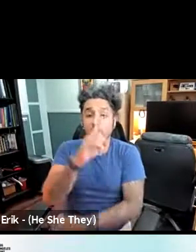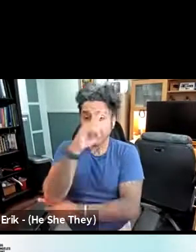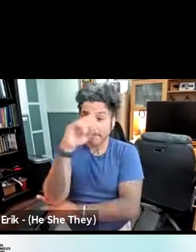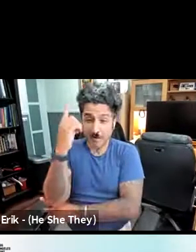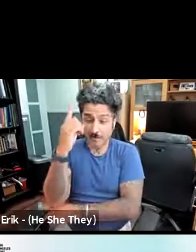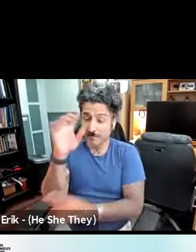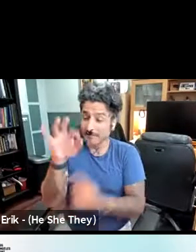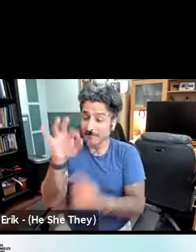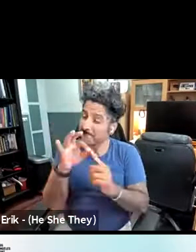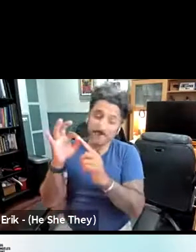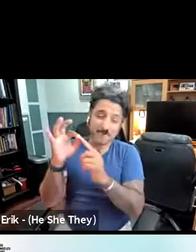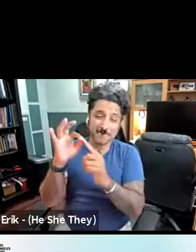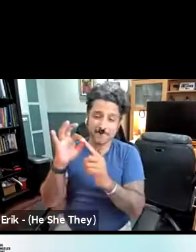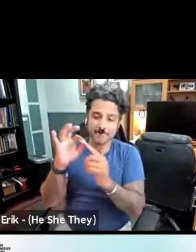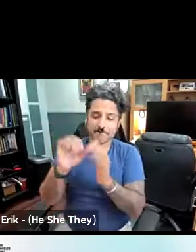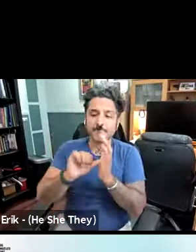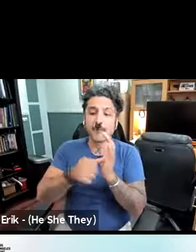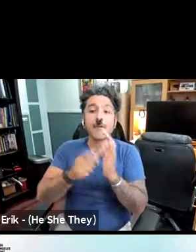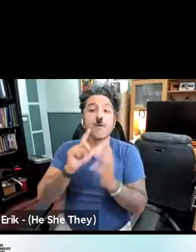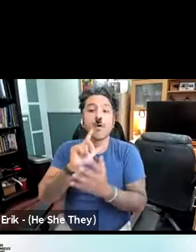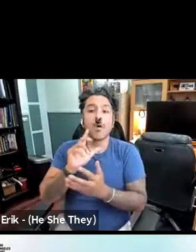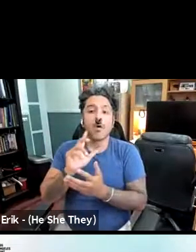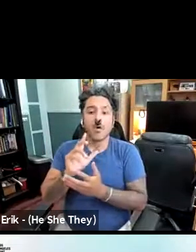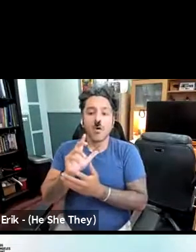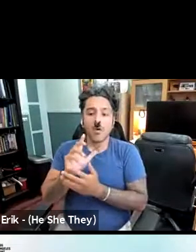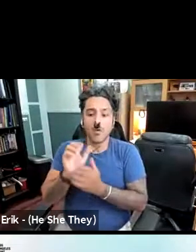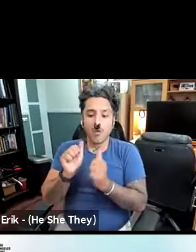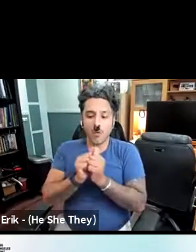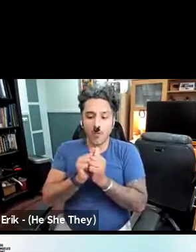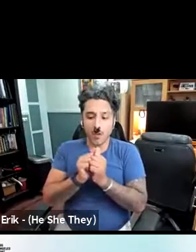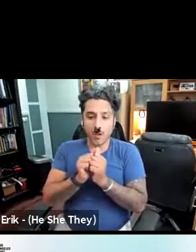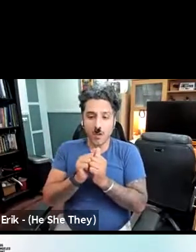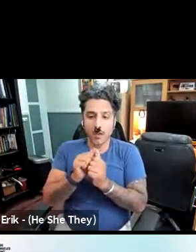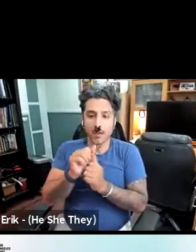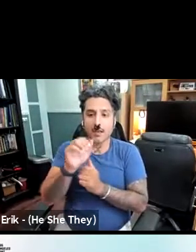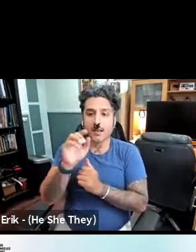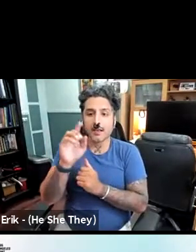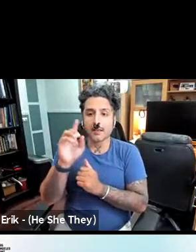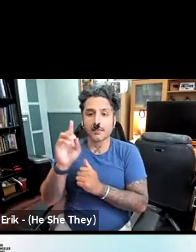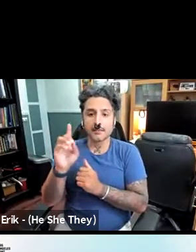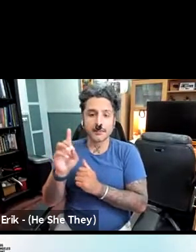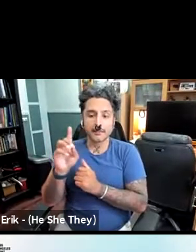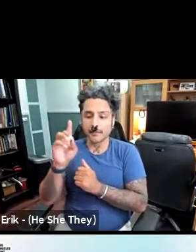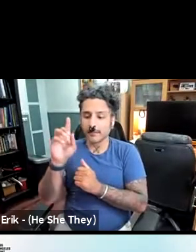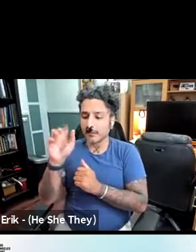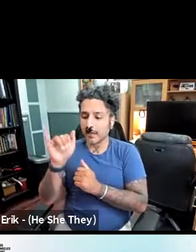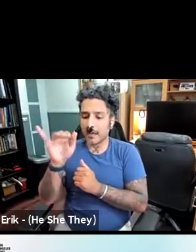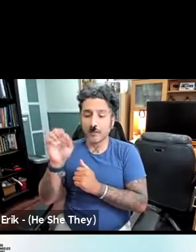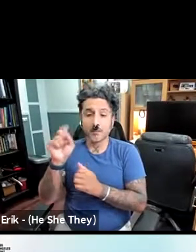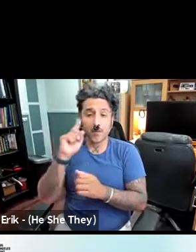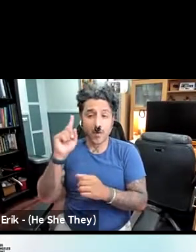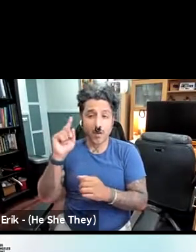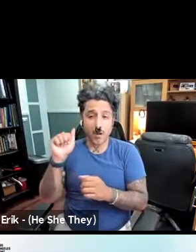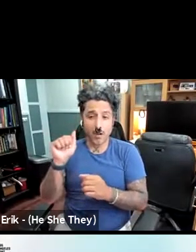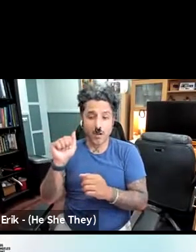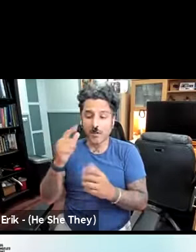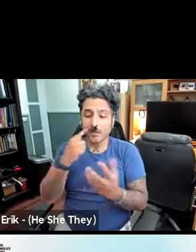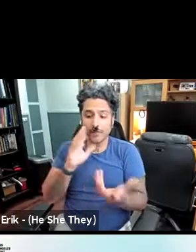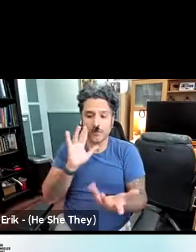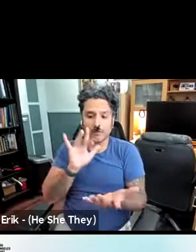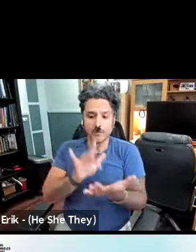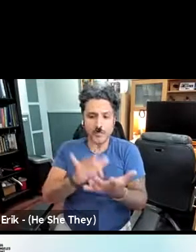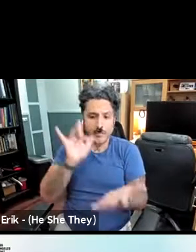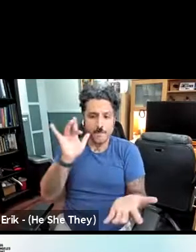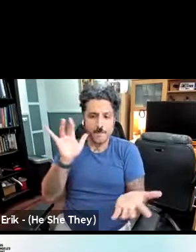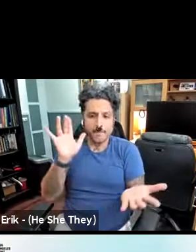especially with the diaspora. We have wealth within each other, that if we just tap in,